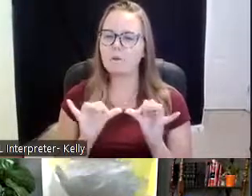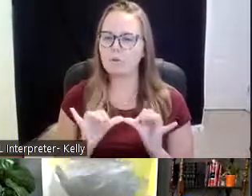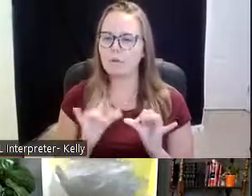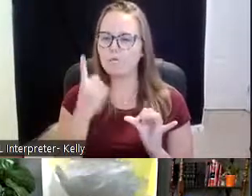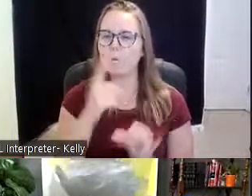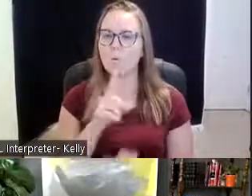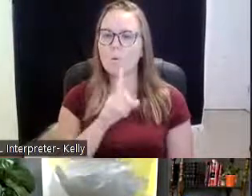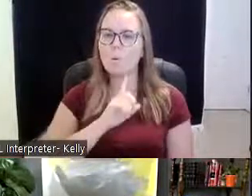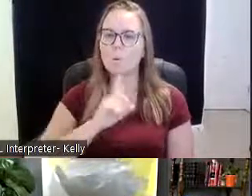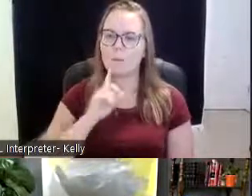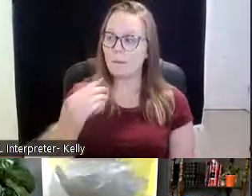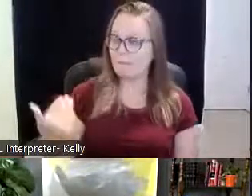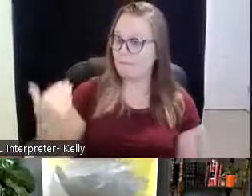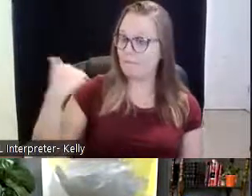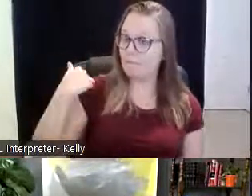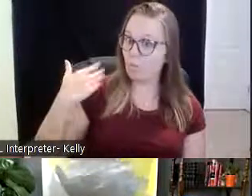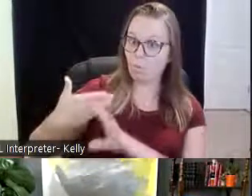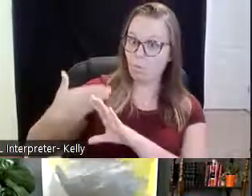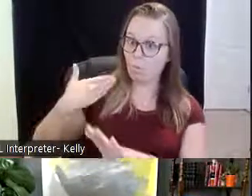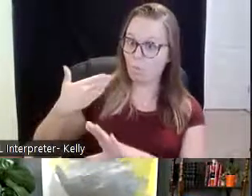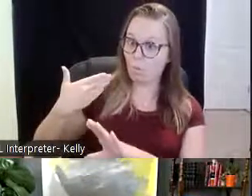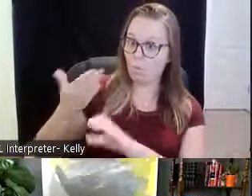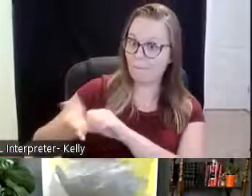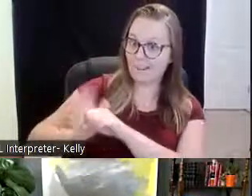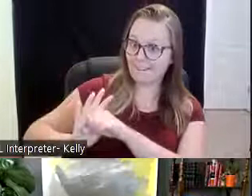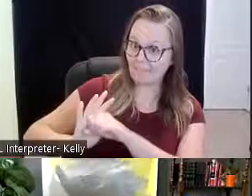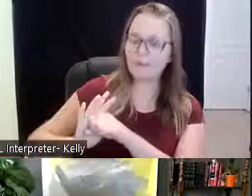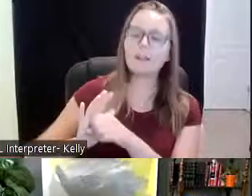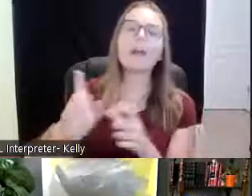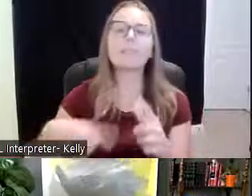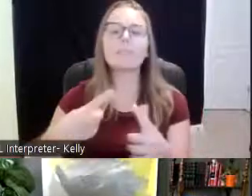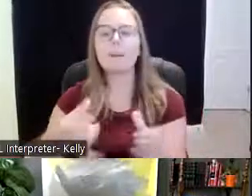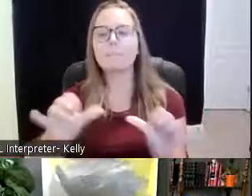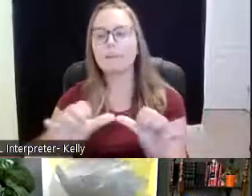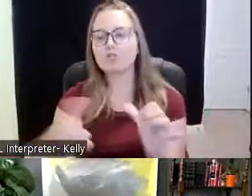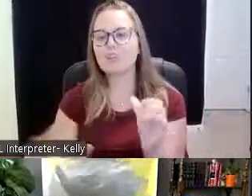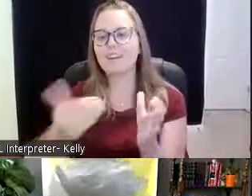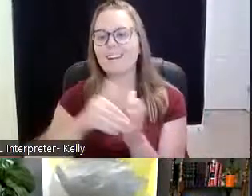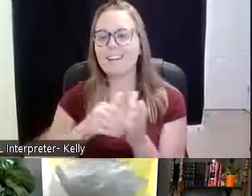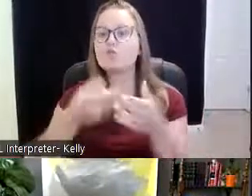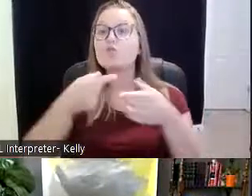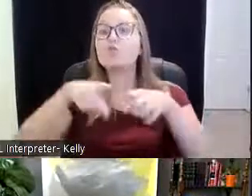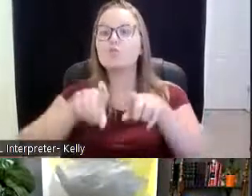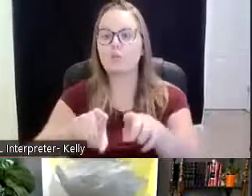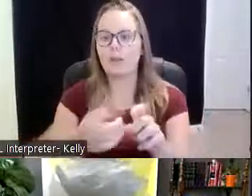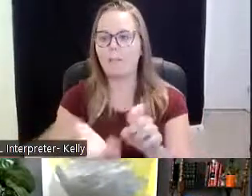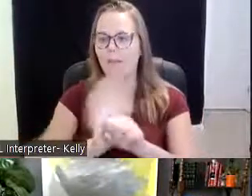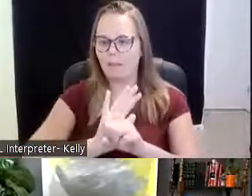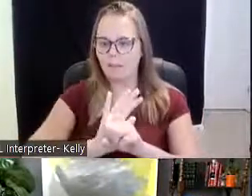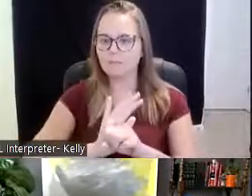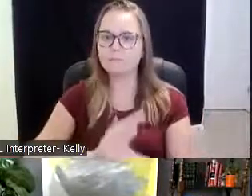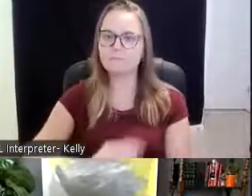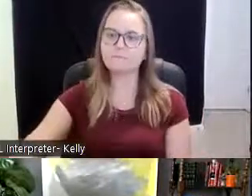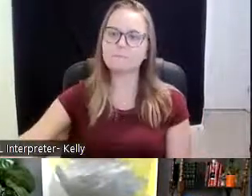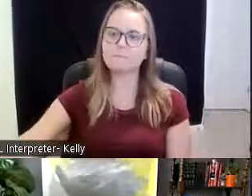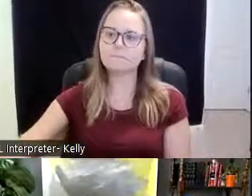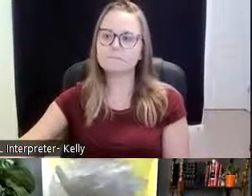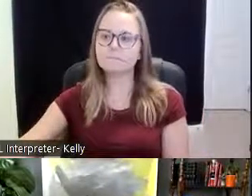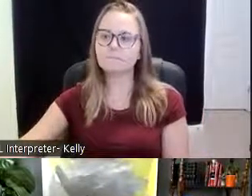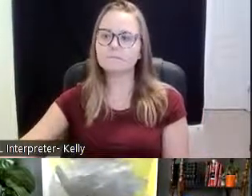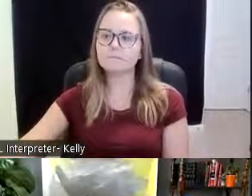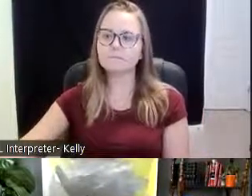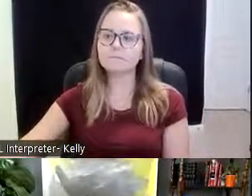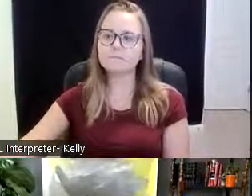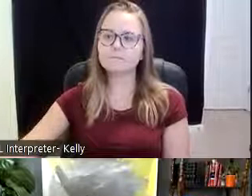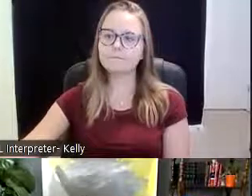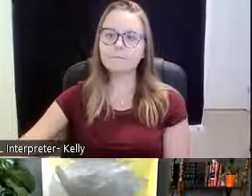loneliness prior to the pandemic and measured it again at some point in time during the pandemic. And so what they found was